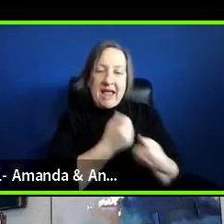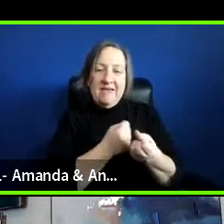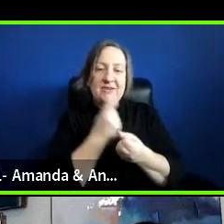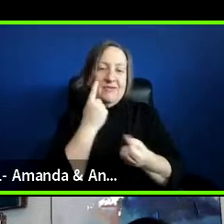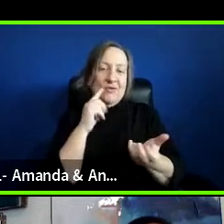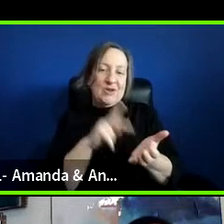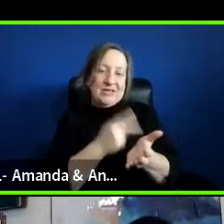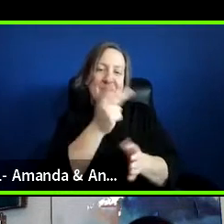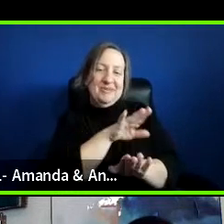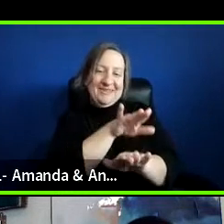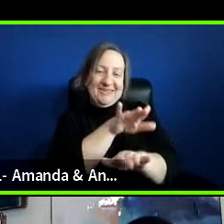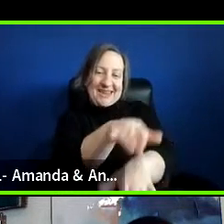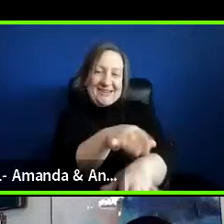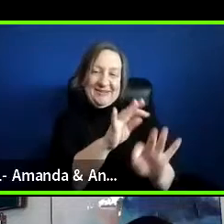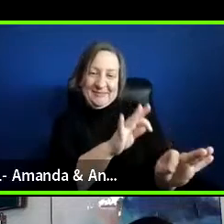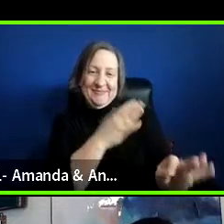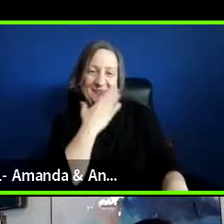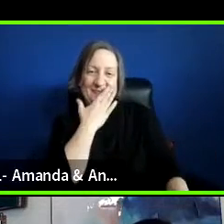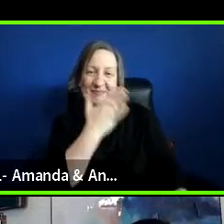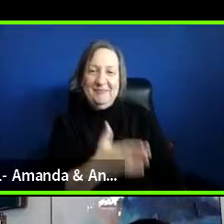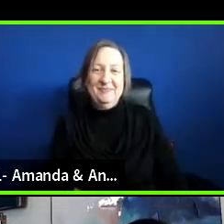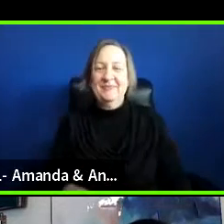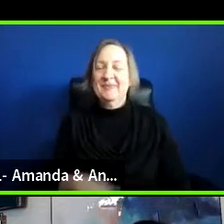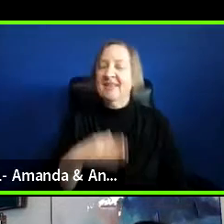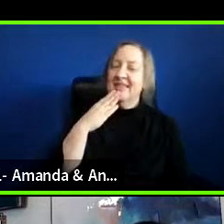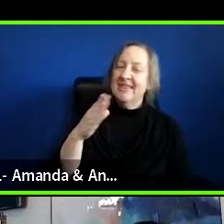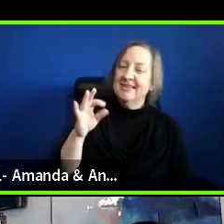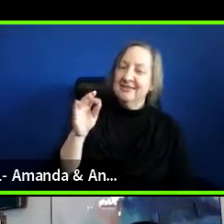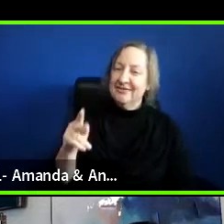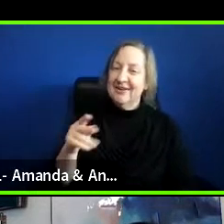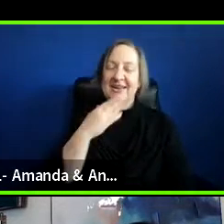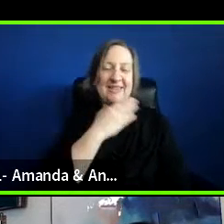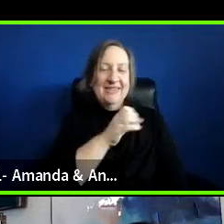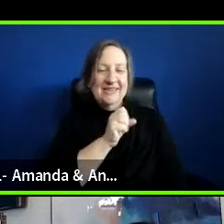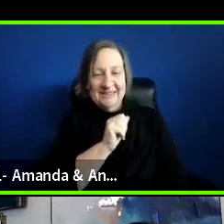decker. Okay. Thanks, Frank, and thanks, Sam.